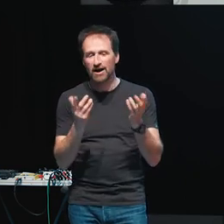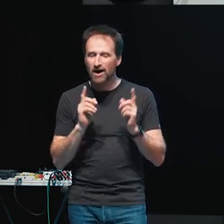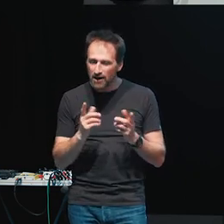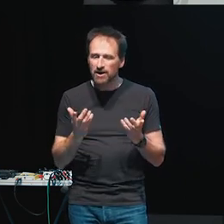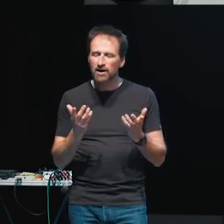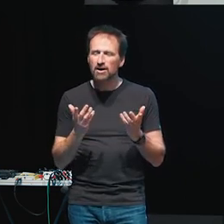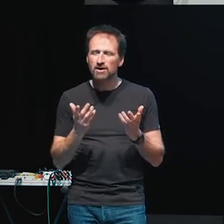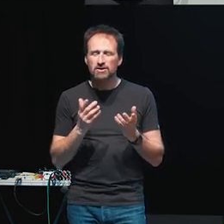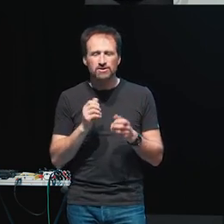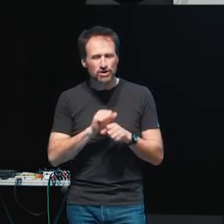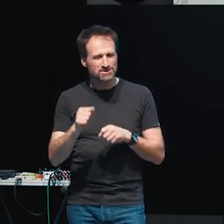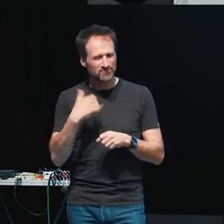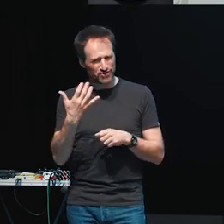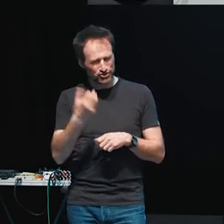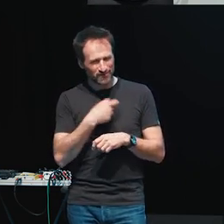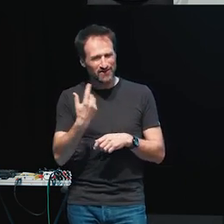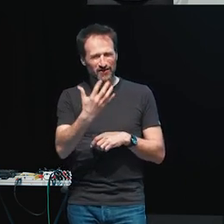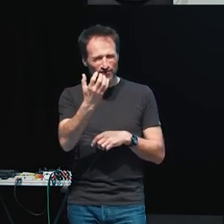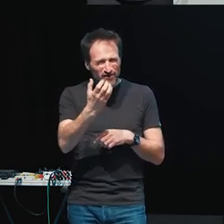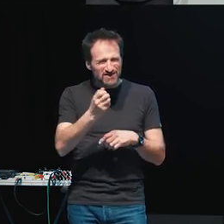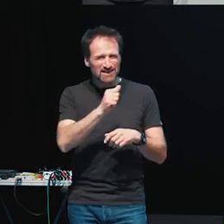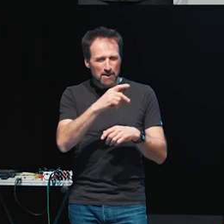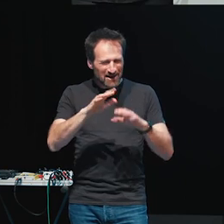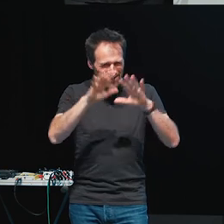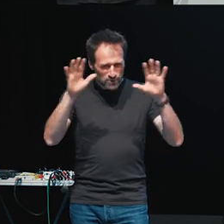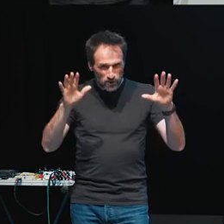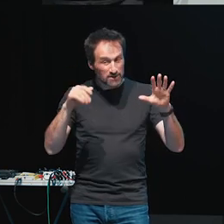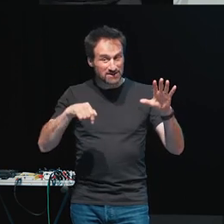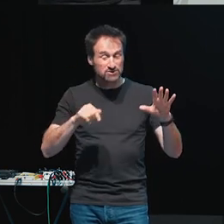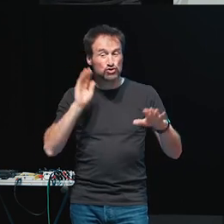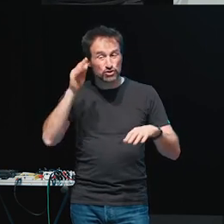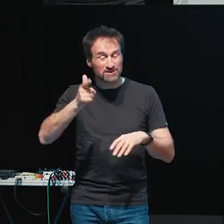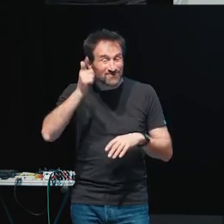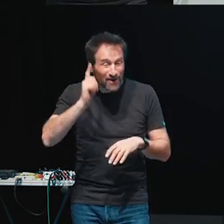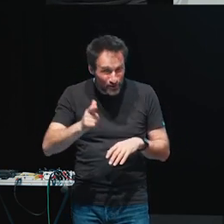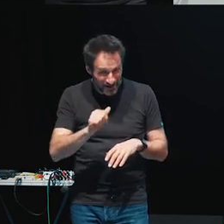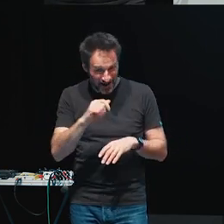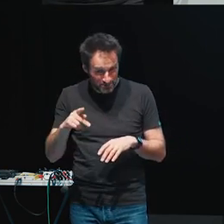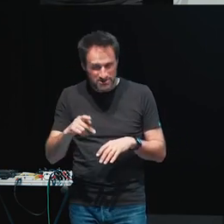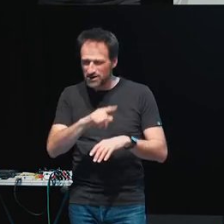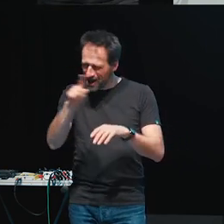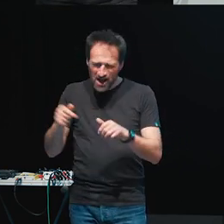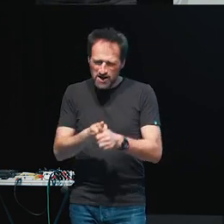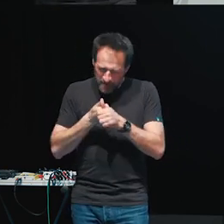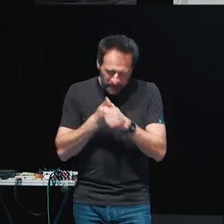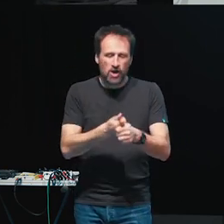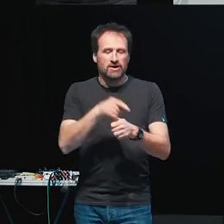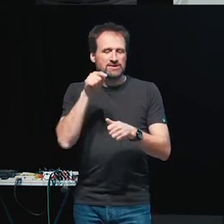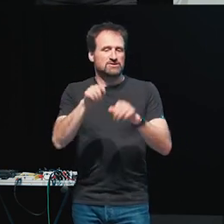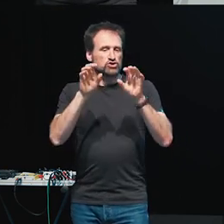all our 50 or more, now we have more than 200, I think, apps actually following it. Because